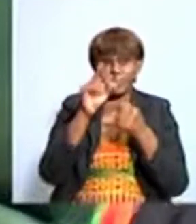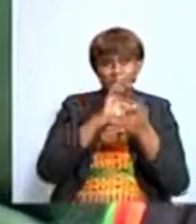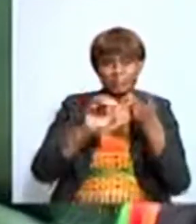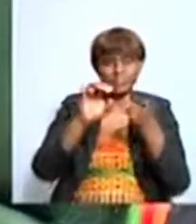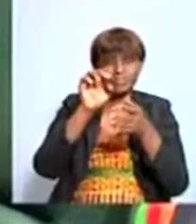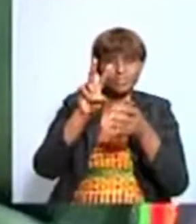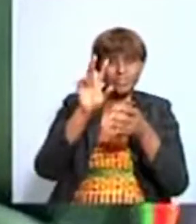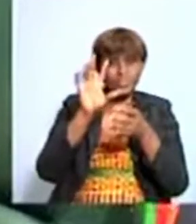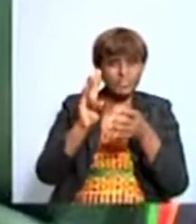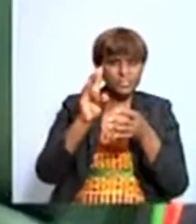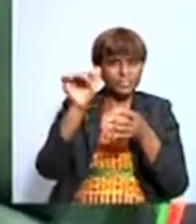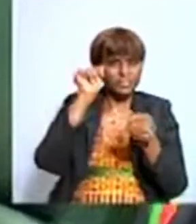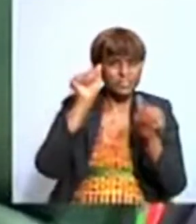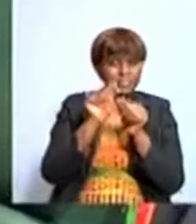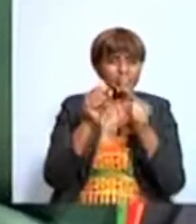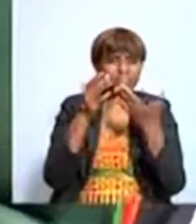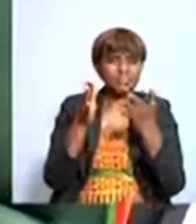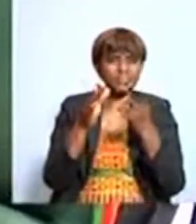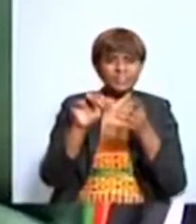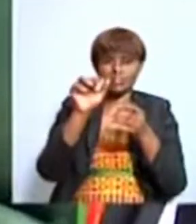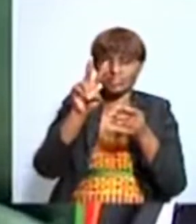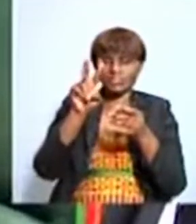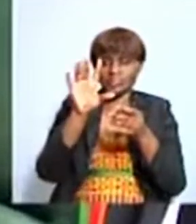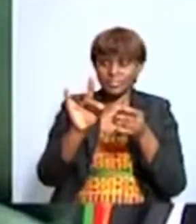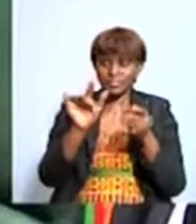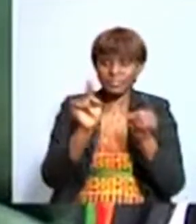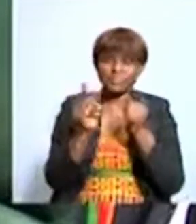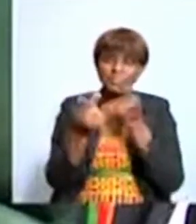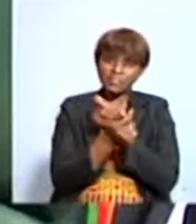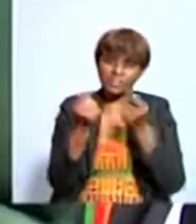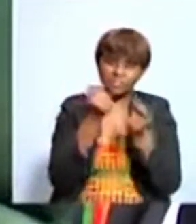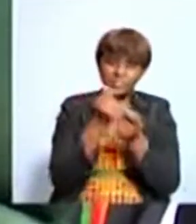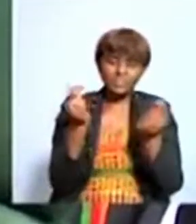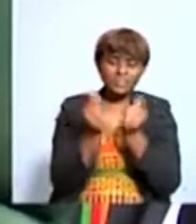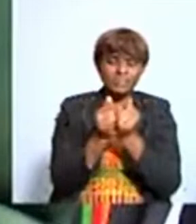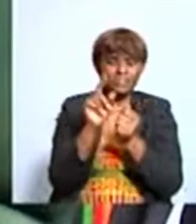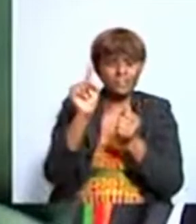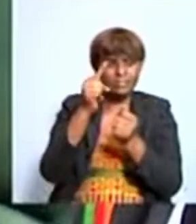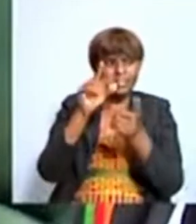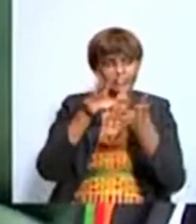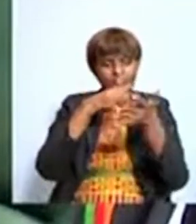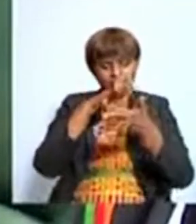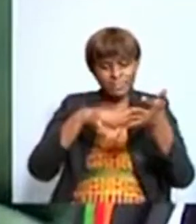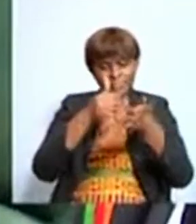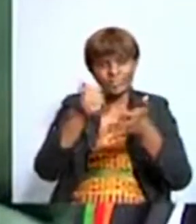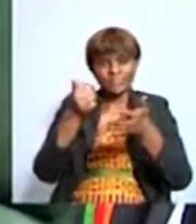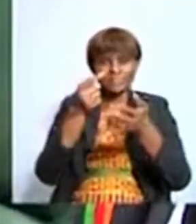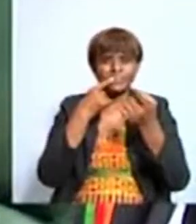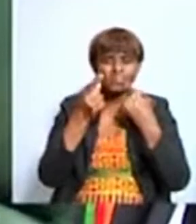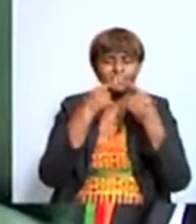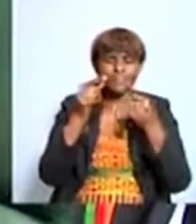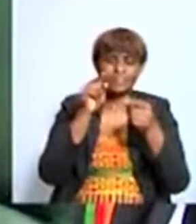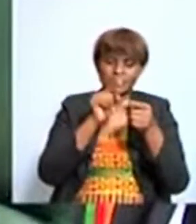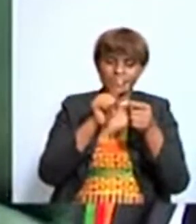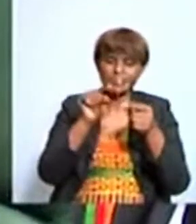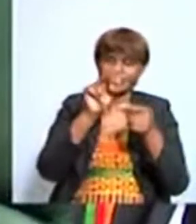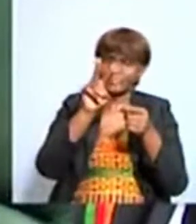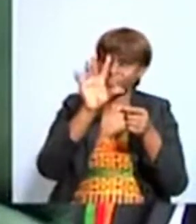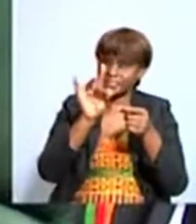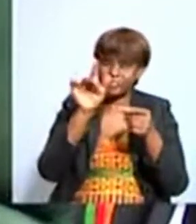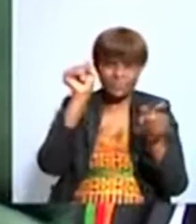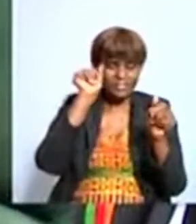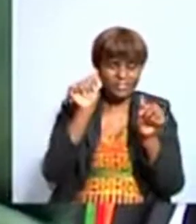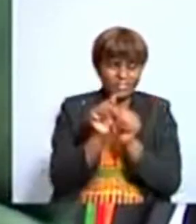27 is agreed to. Clause 28, amendment of first schedule. Any debate? Any objection? Clause 28 is agreed